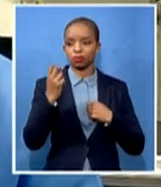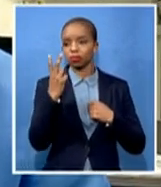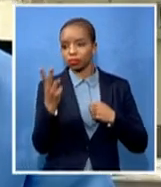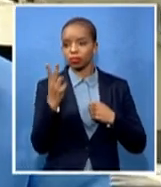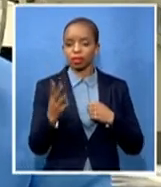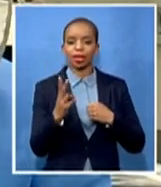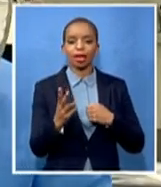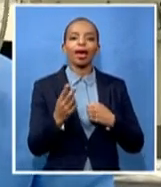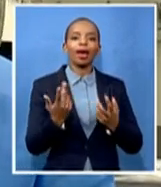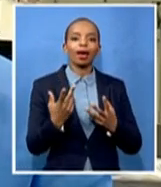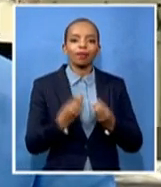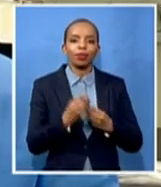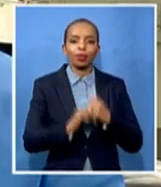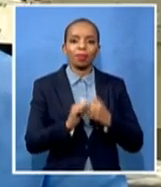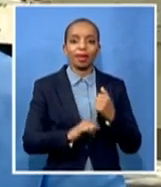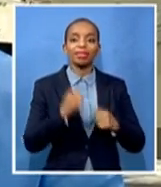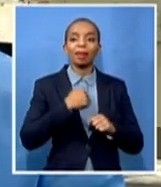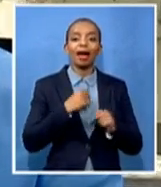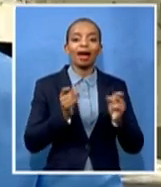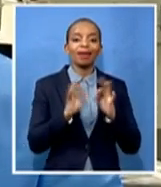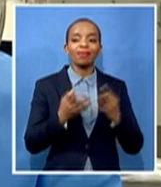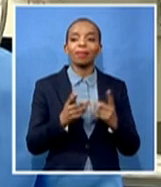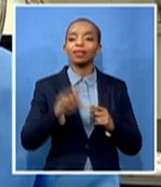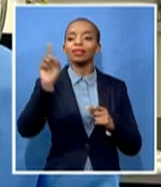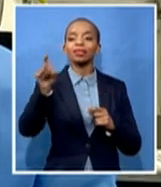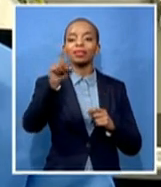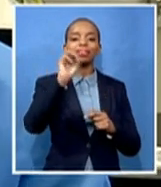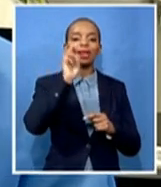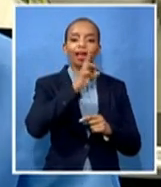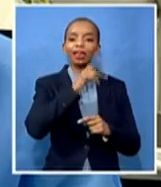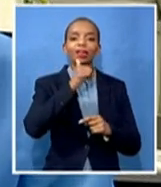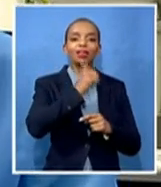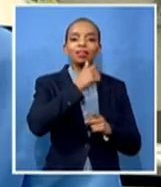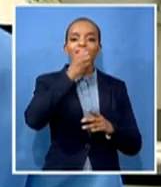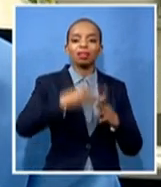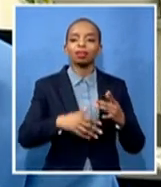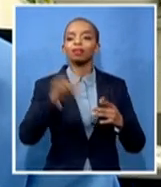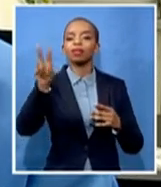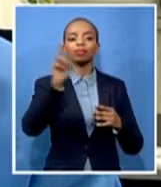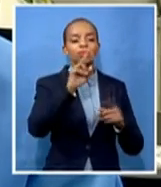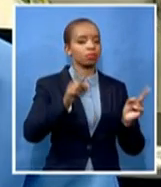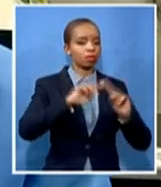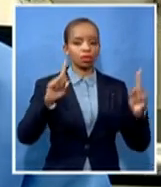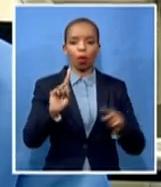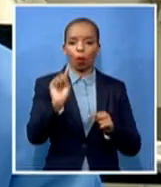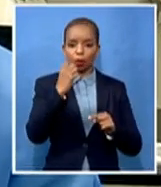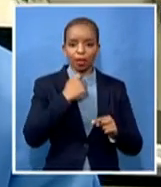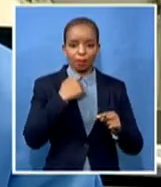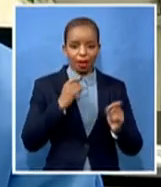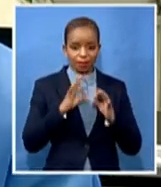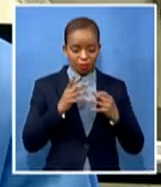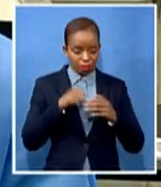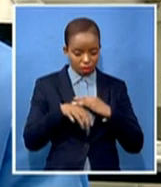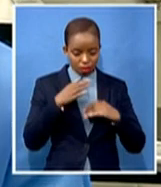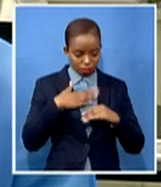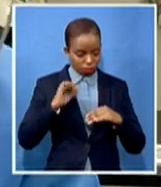all. Especially the elderly members of my family, to not put them at risk because I know that I am high risk by virtue of me working here.